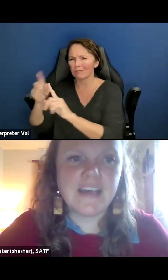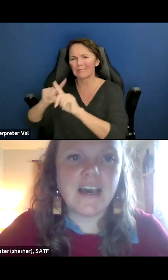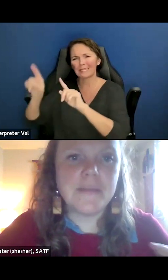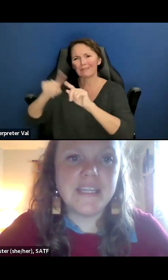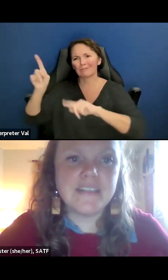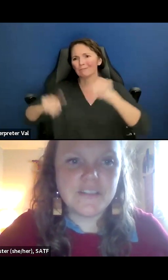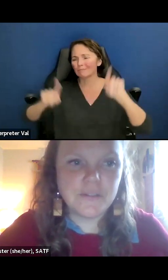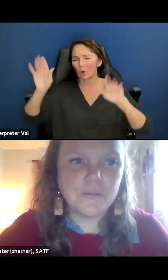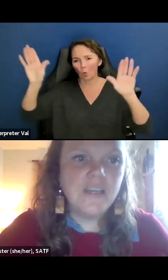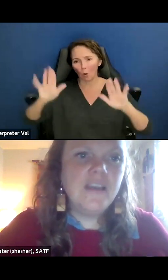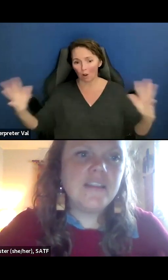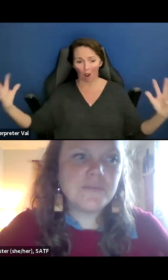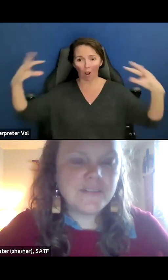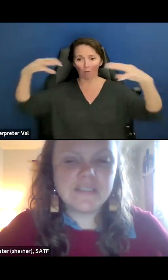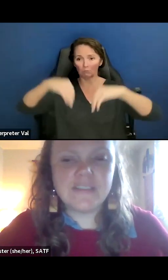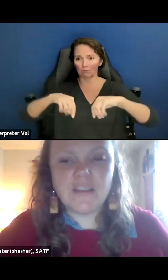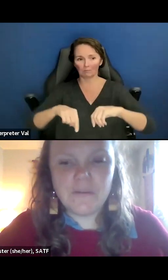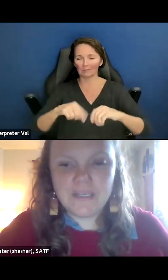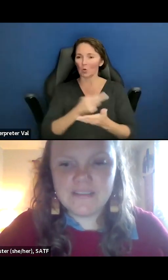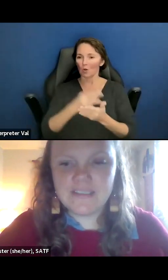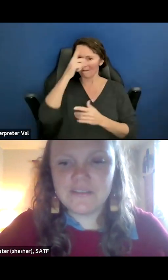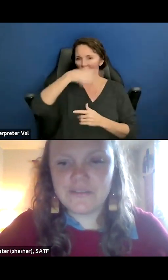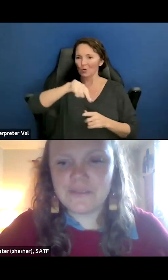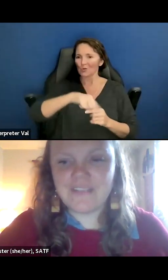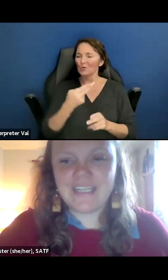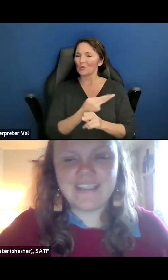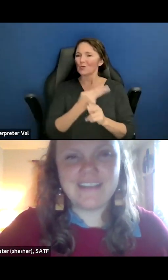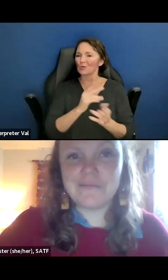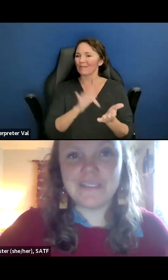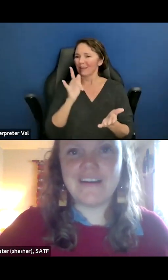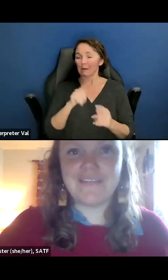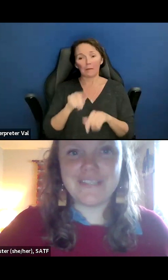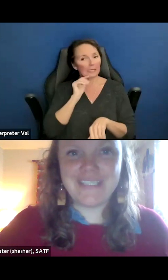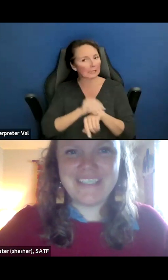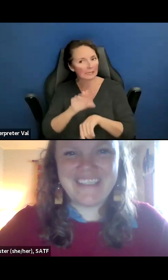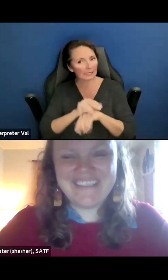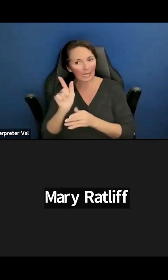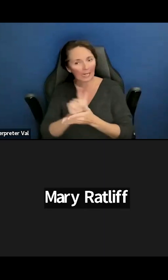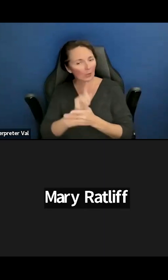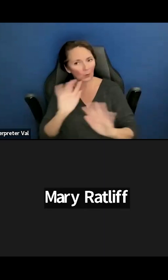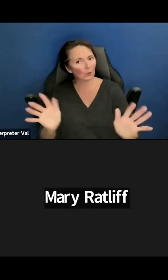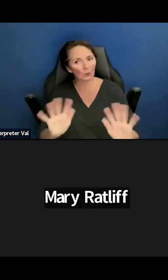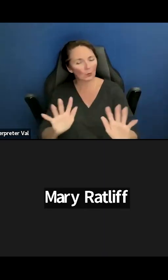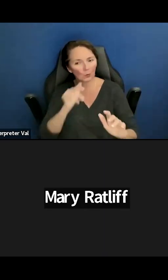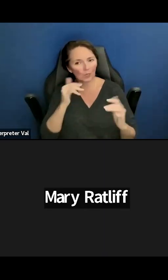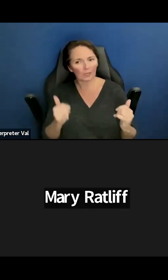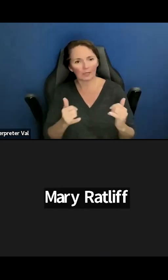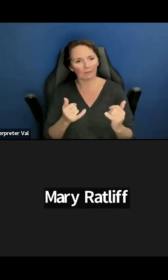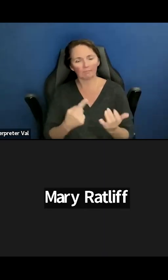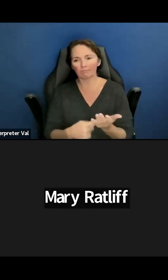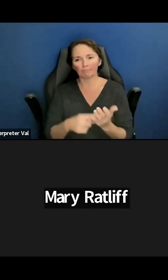things into this resource and other ones. And so just want to flag that we're not offering you any legal advice